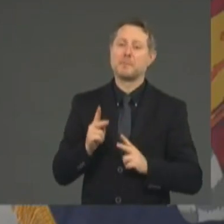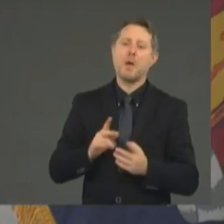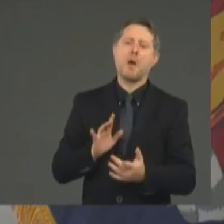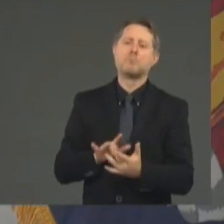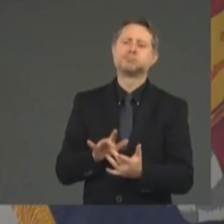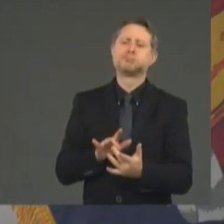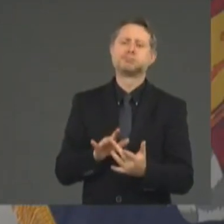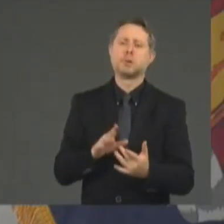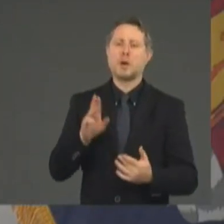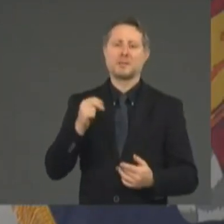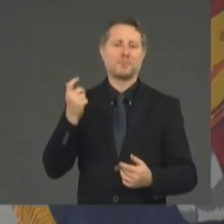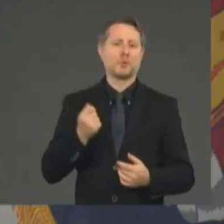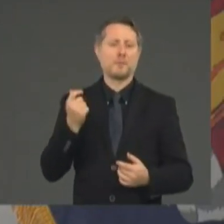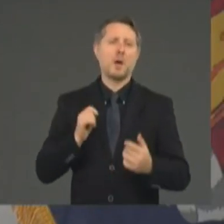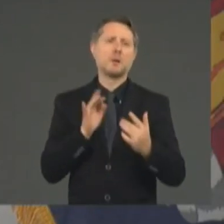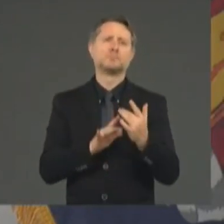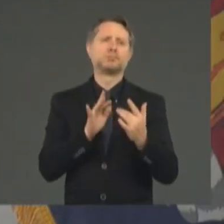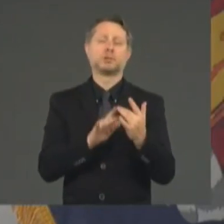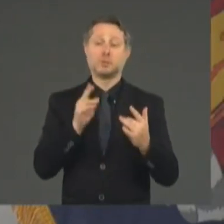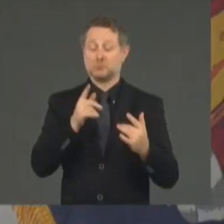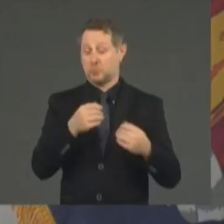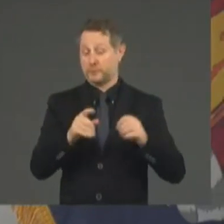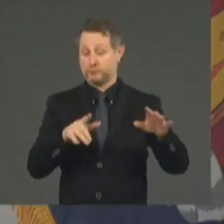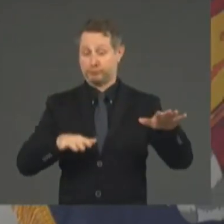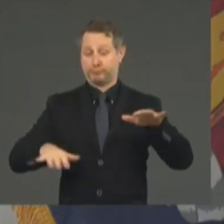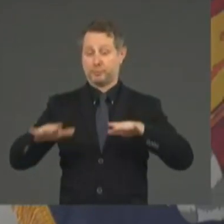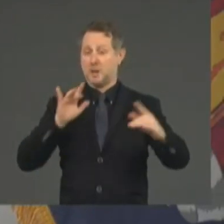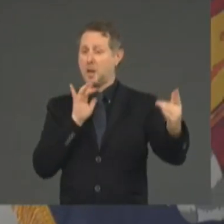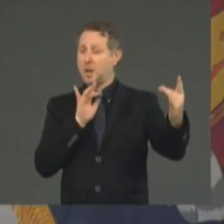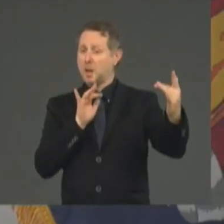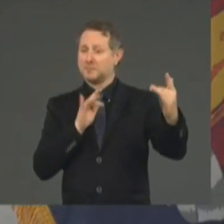got thousands of calls previously.